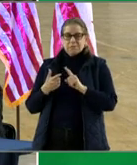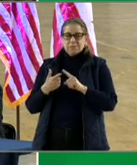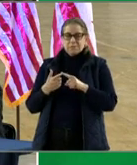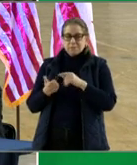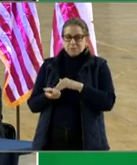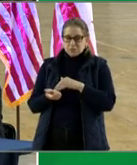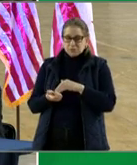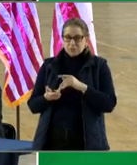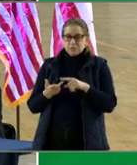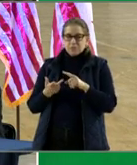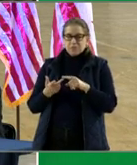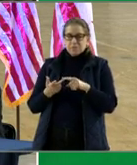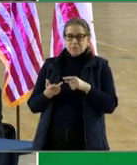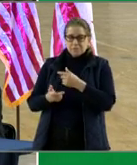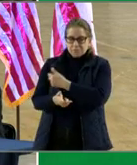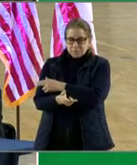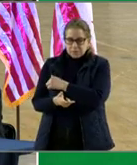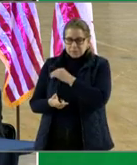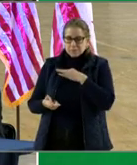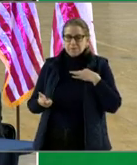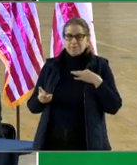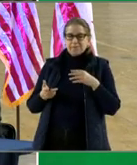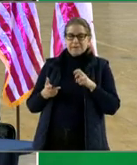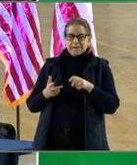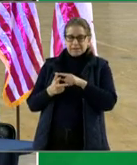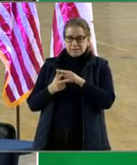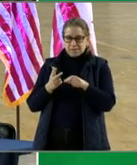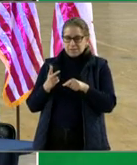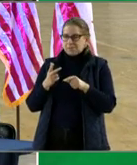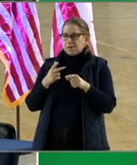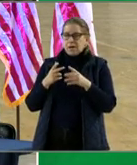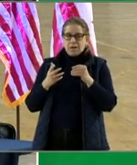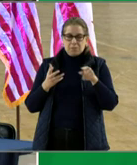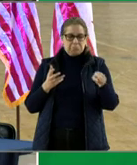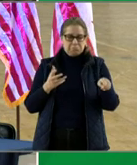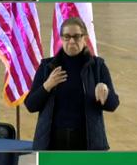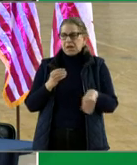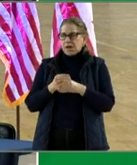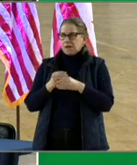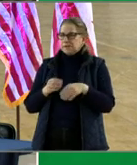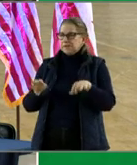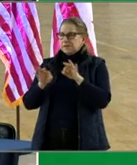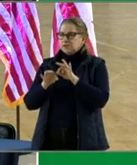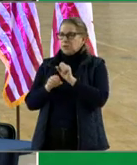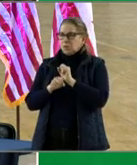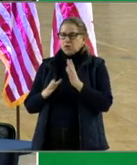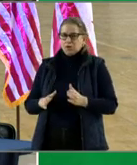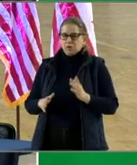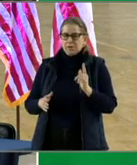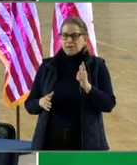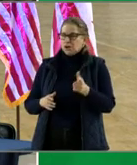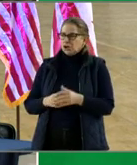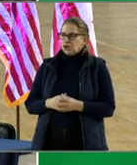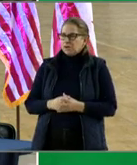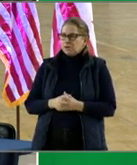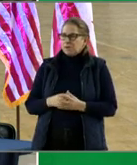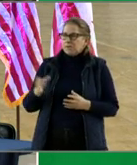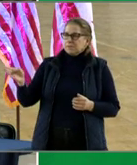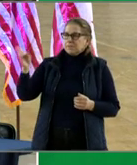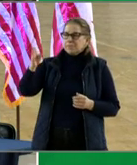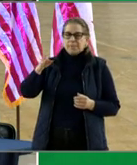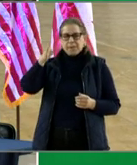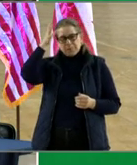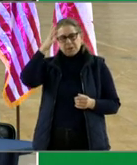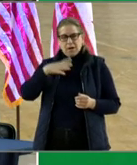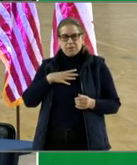to evaluate how we could add other essential workers. Can we go back to the chart that has the estimated actual